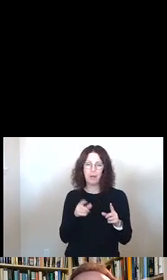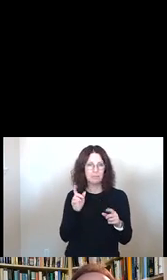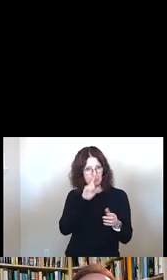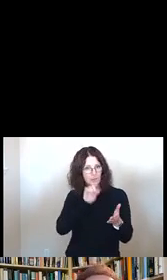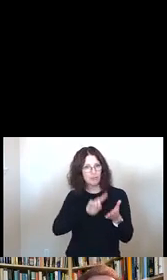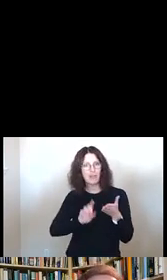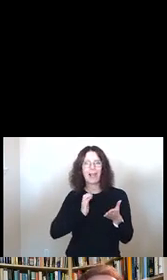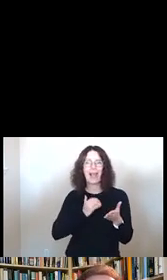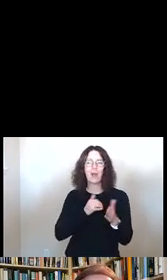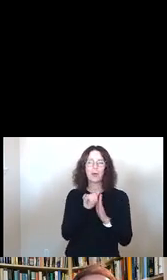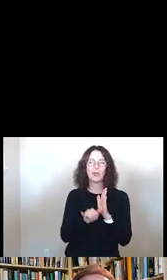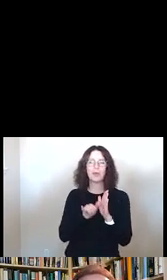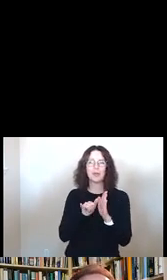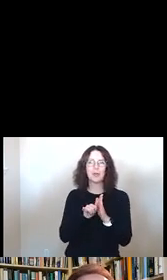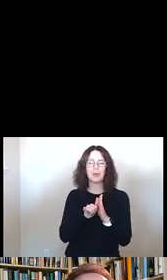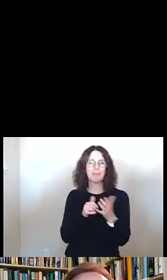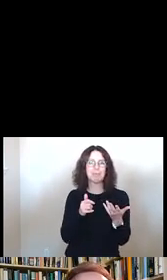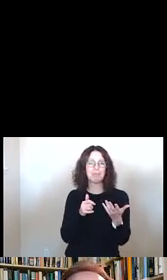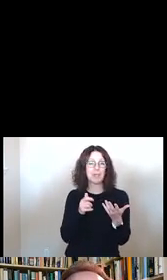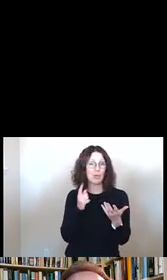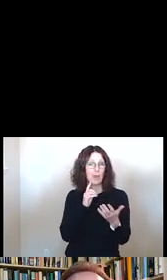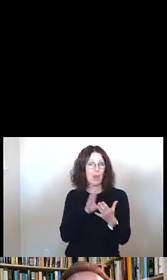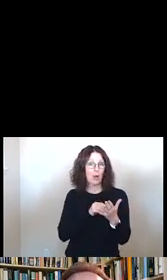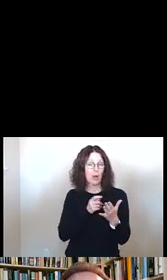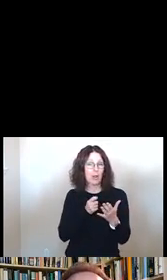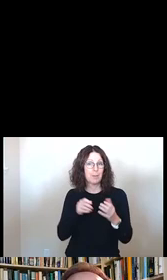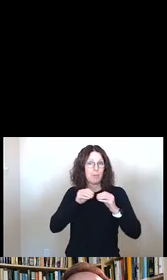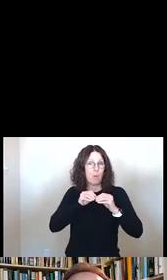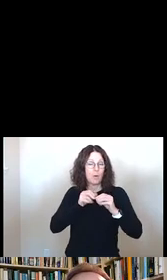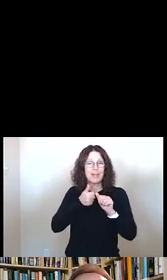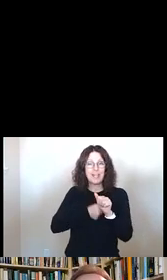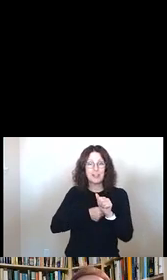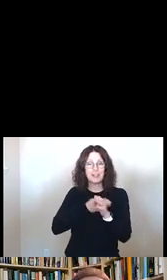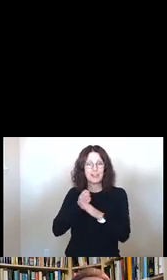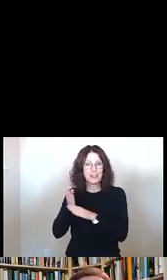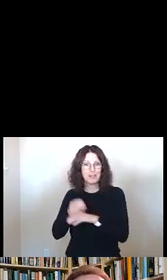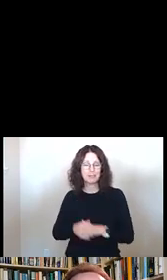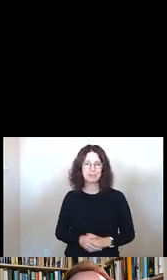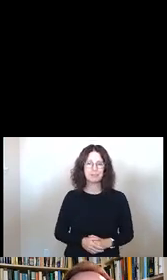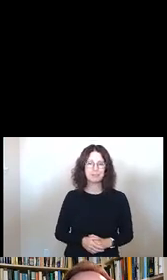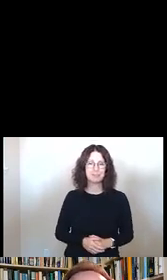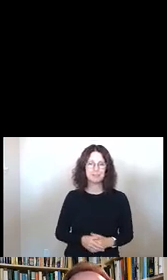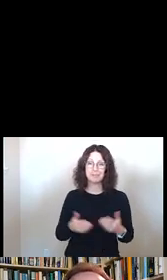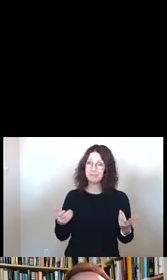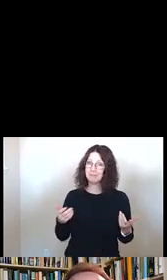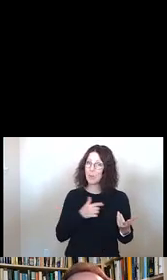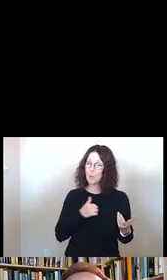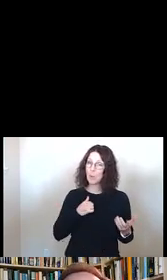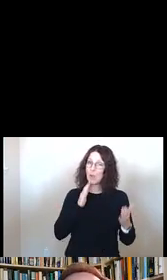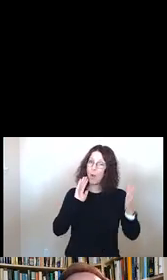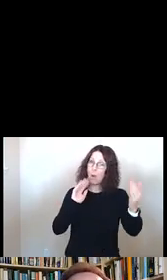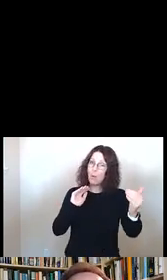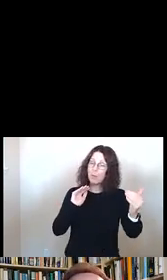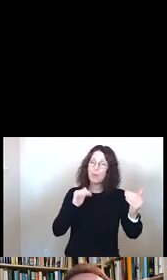the videos and help to learn a little bit more about each of these areas of study. So we hope that you've gained a